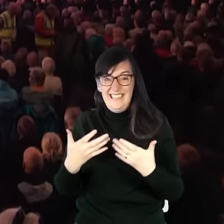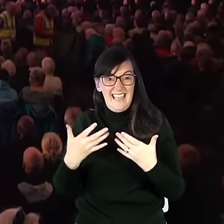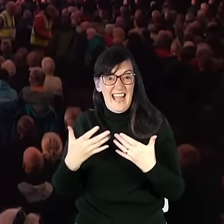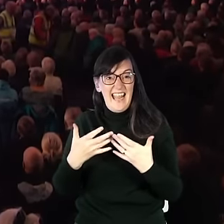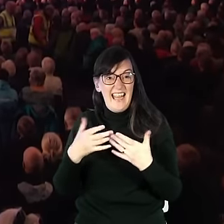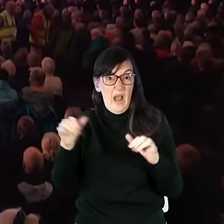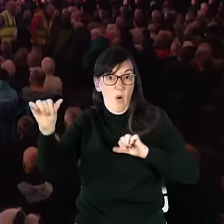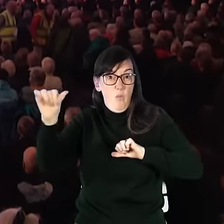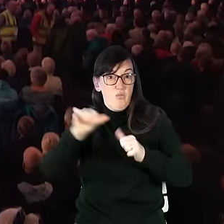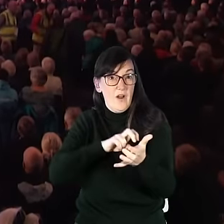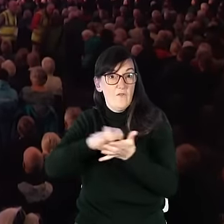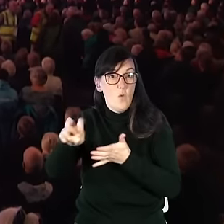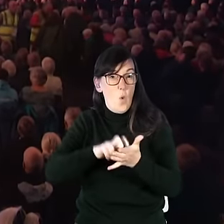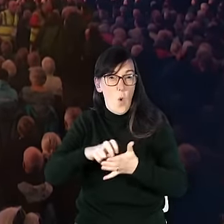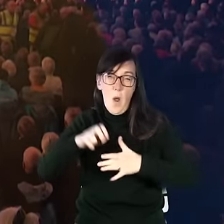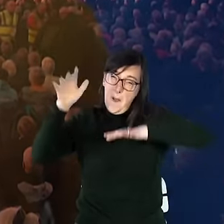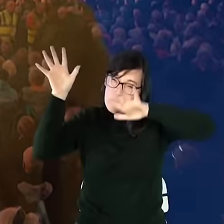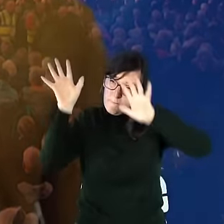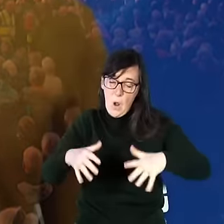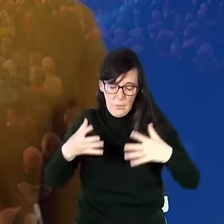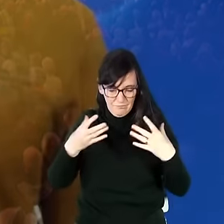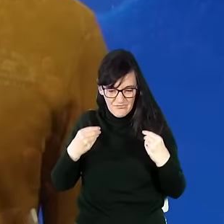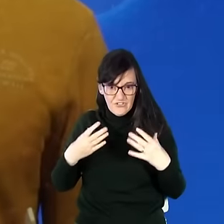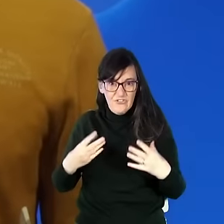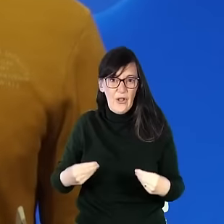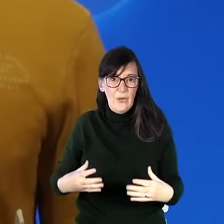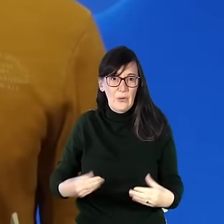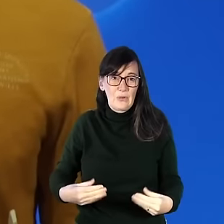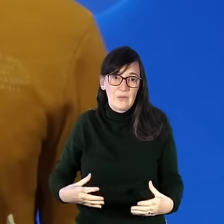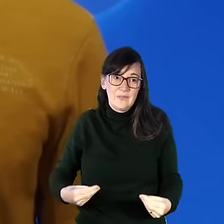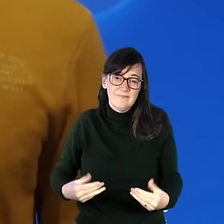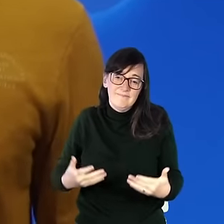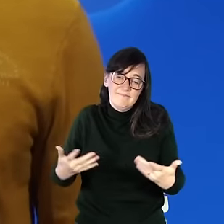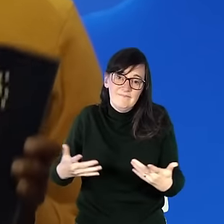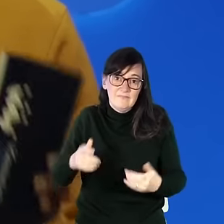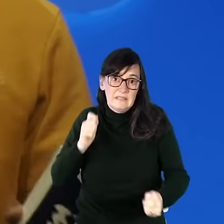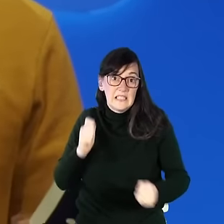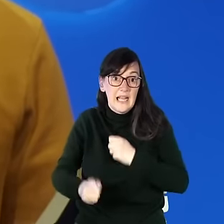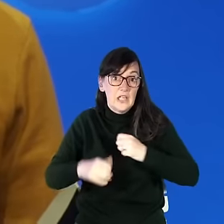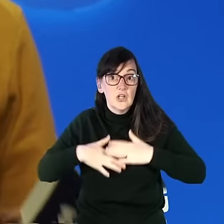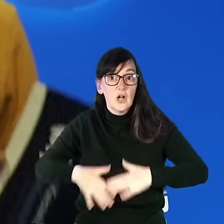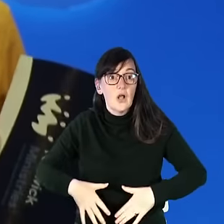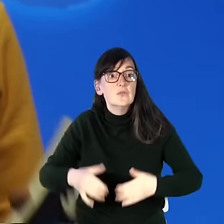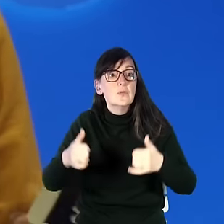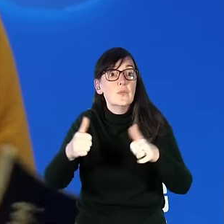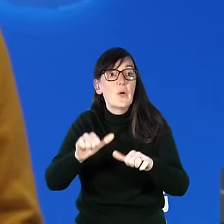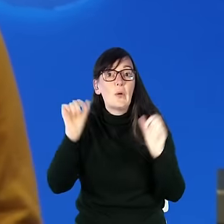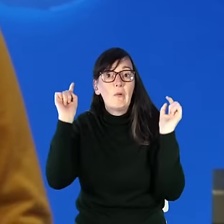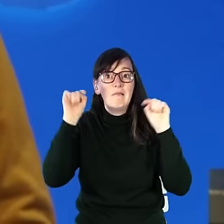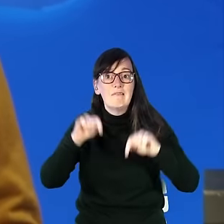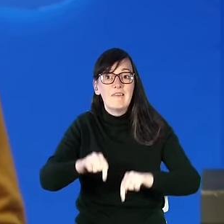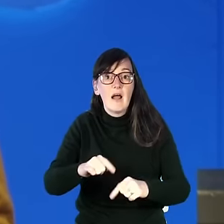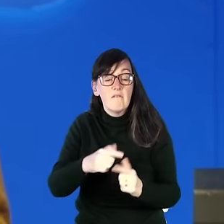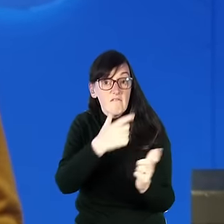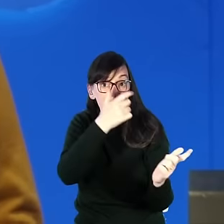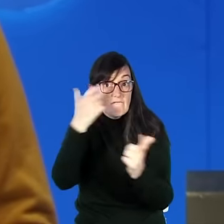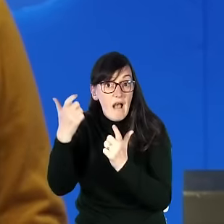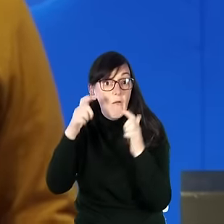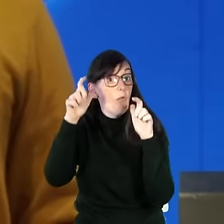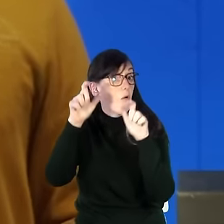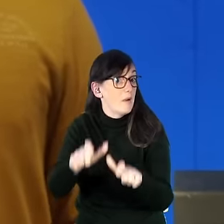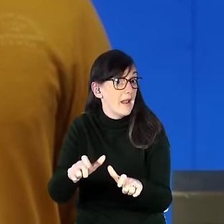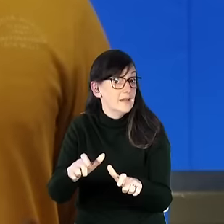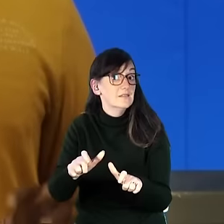today. Who got soaked today? It's been a bit wet. You changed your clothes. Well, I'm glad you've made it. Hopefully you found your